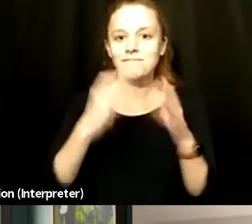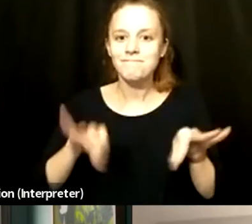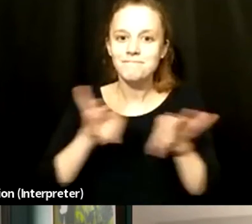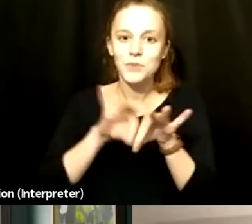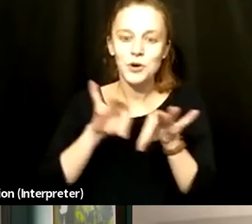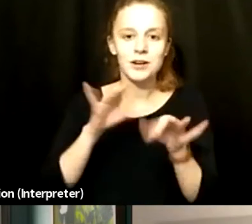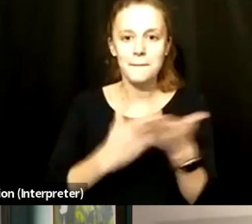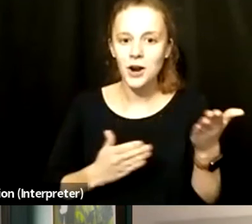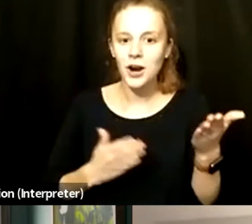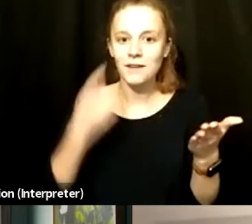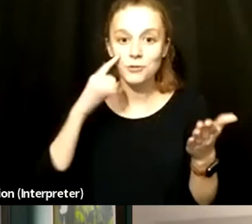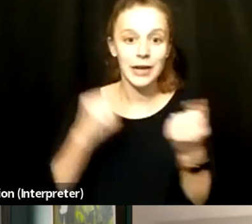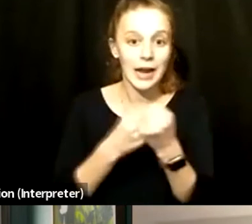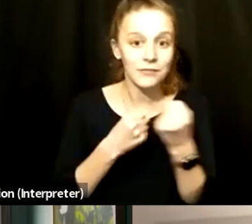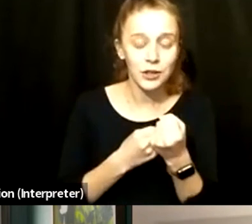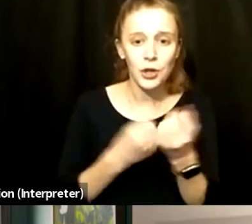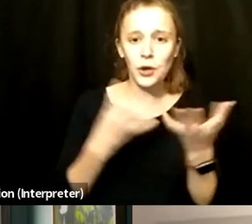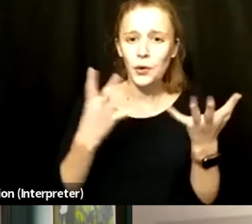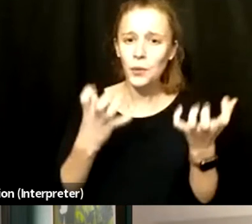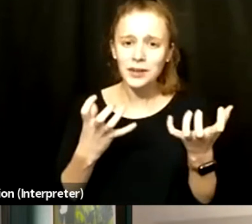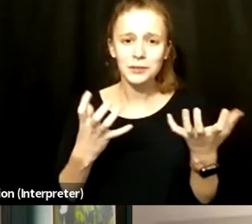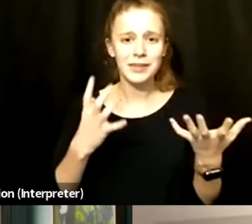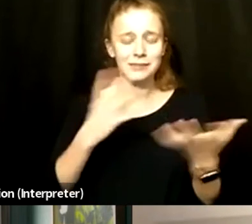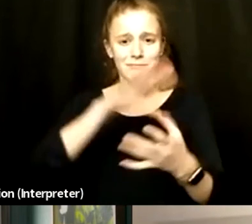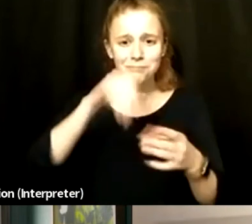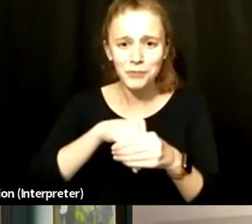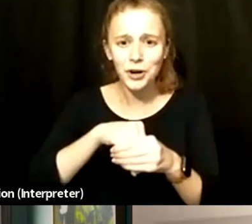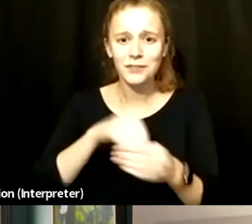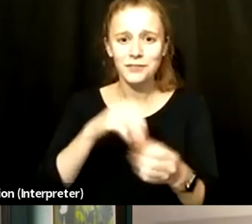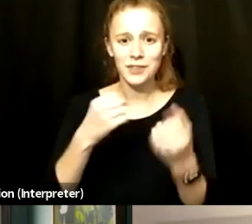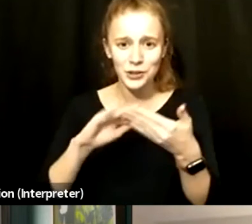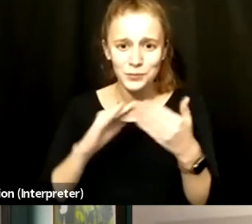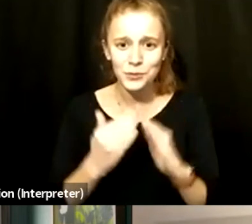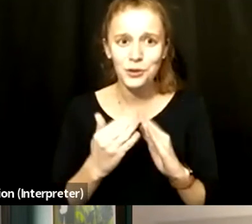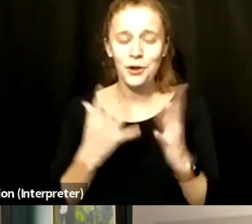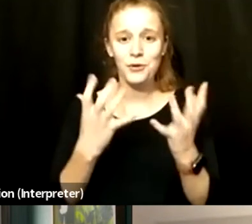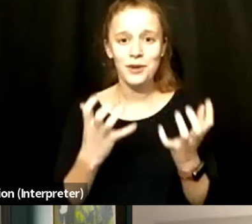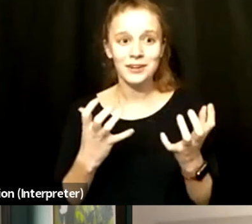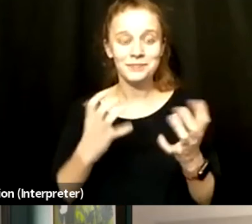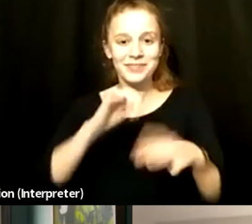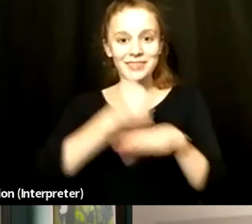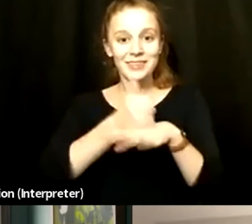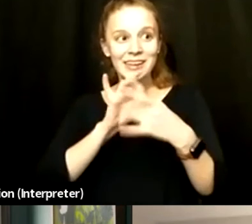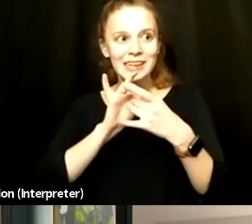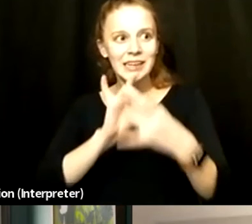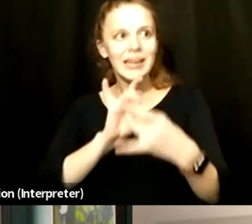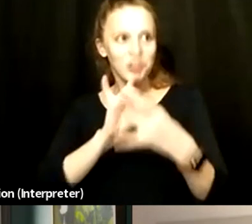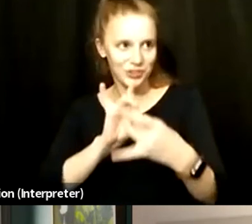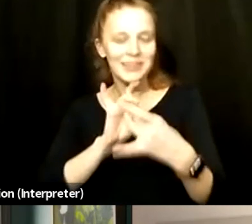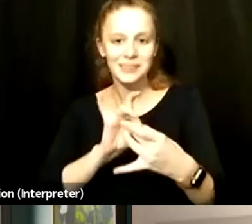community with people. You want to actually form connections with other people and trust them about their lived